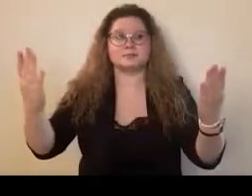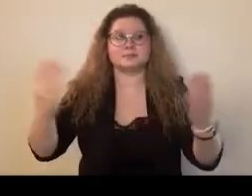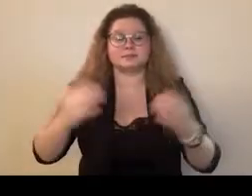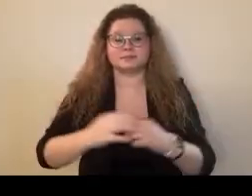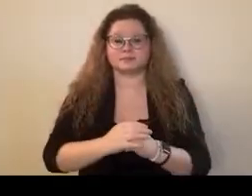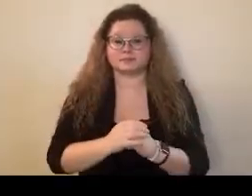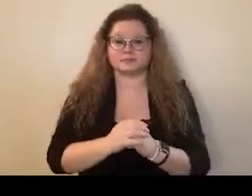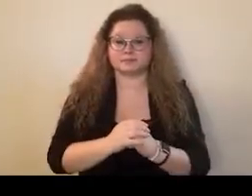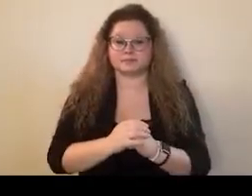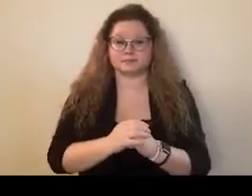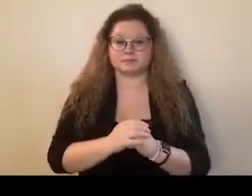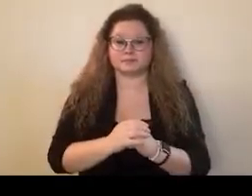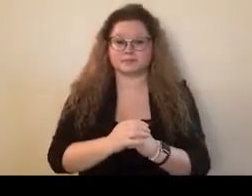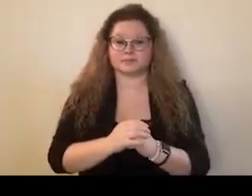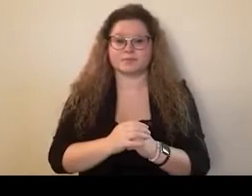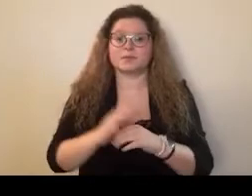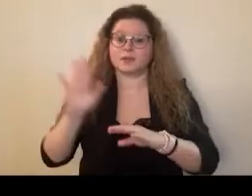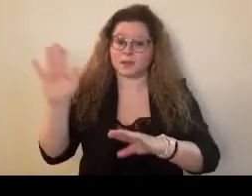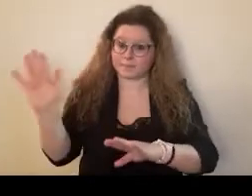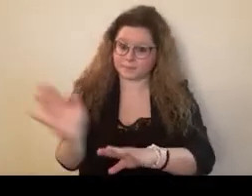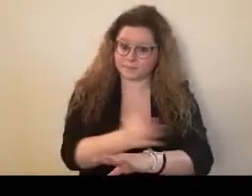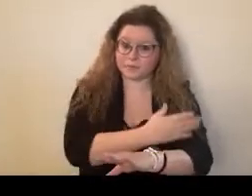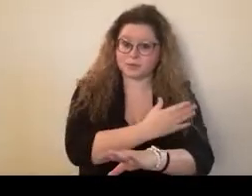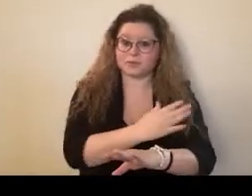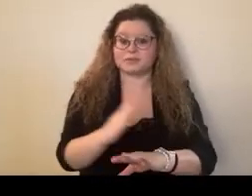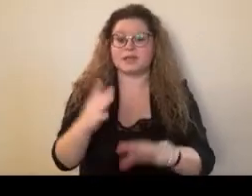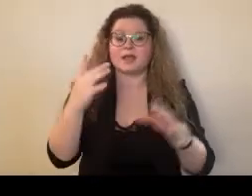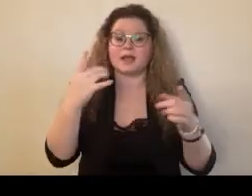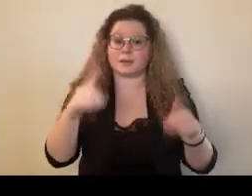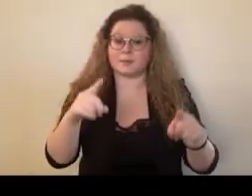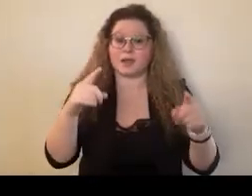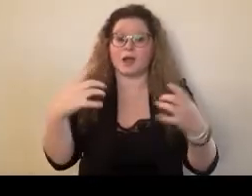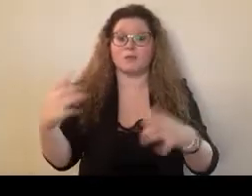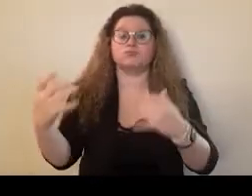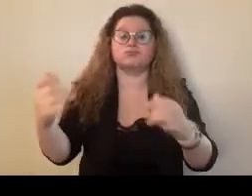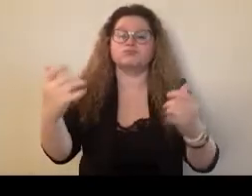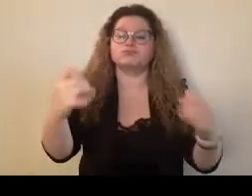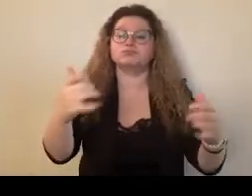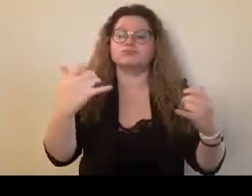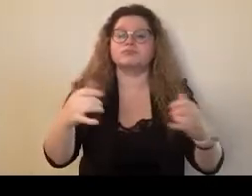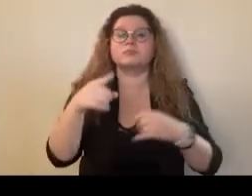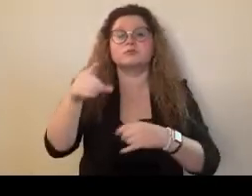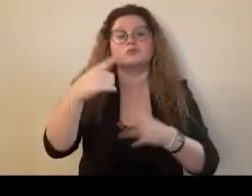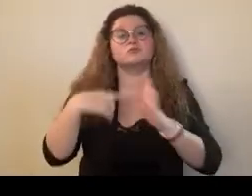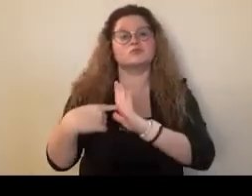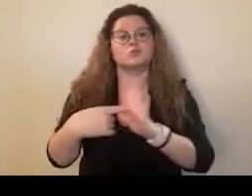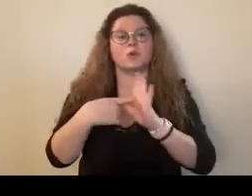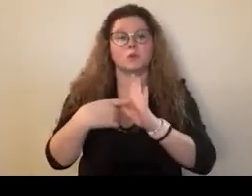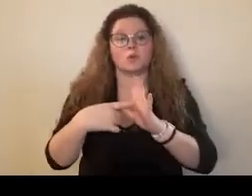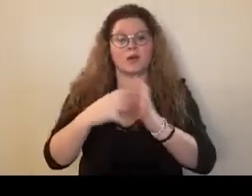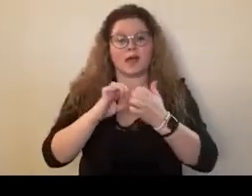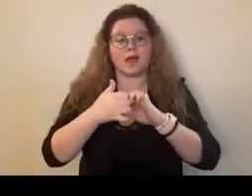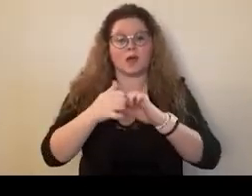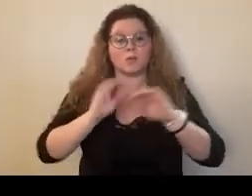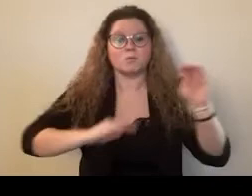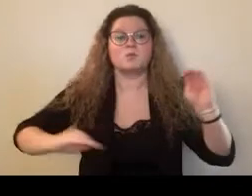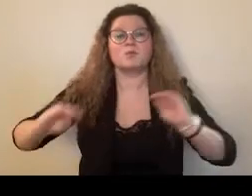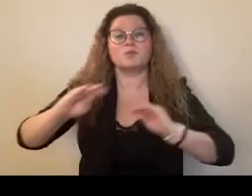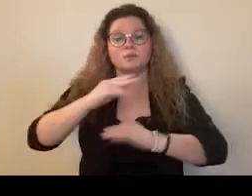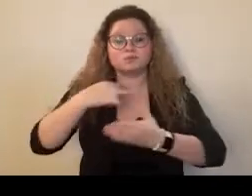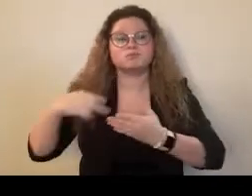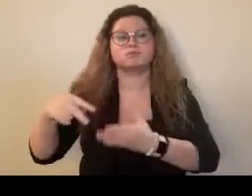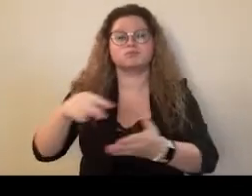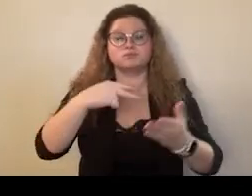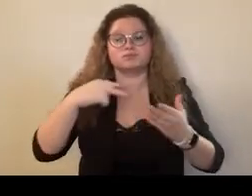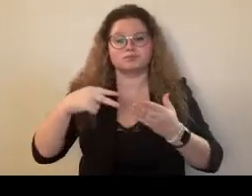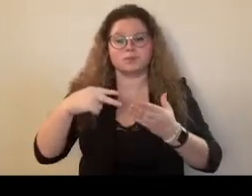is playing, and she's encapsulating how she can dance and move to the rhythm. In the background there are blurred